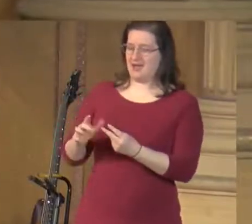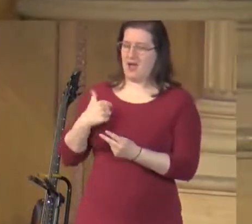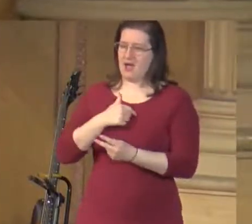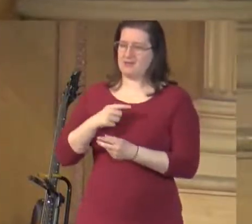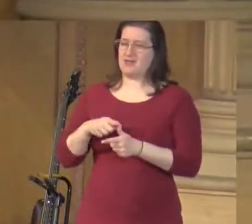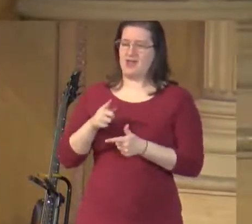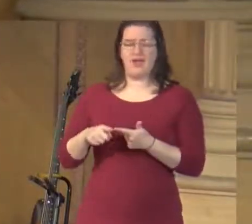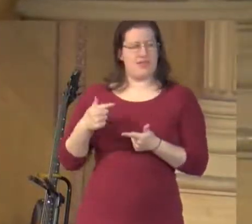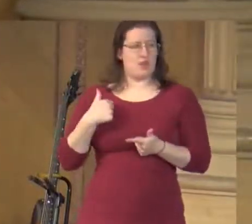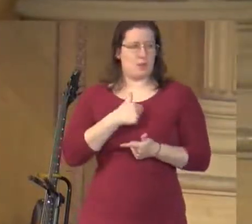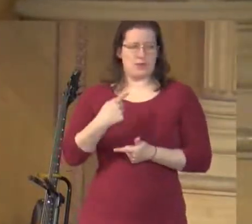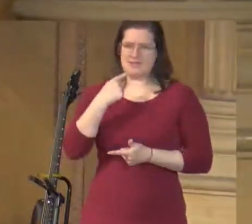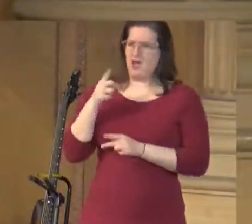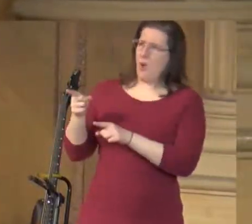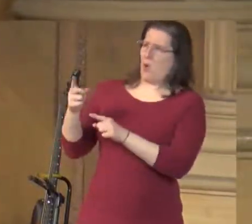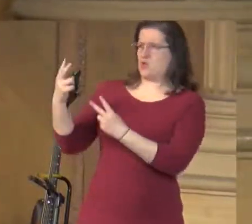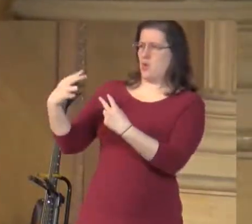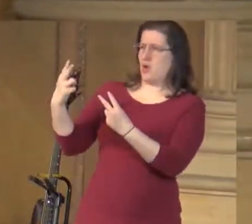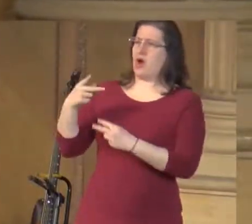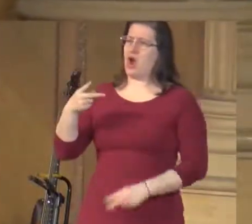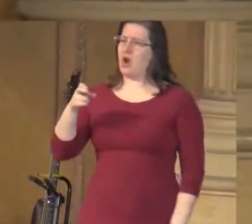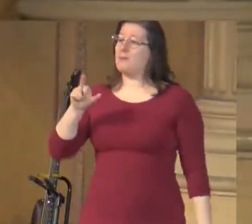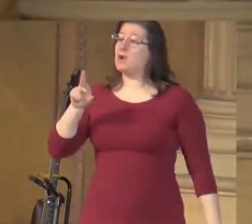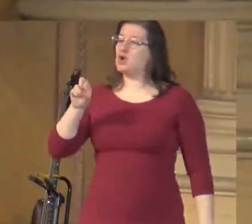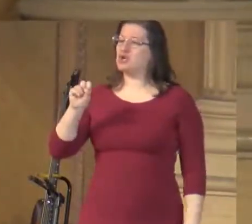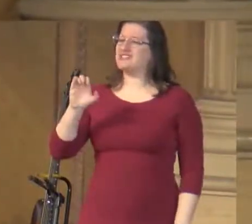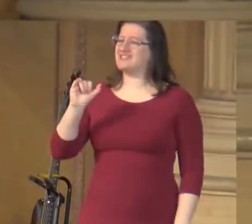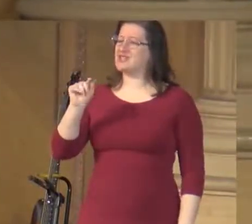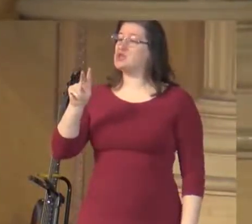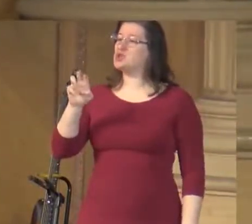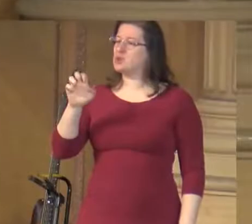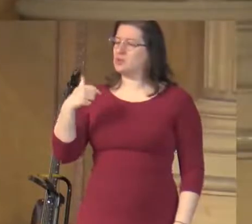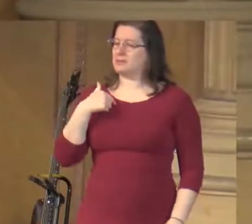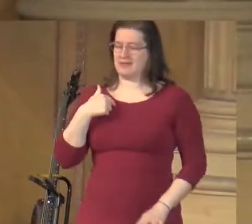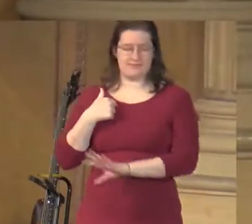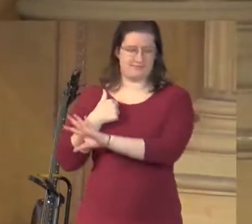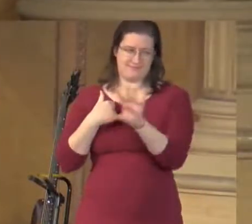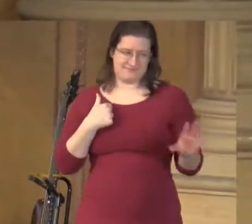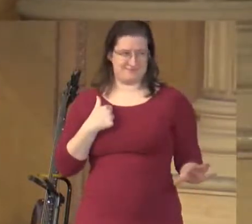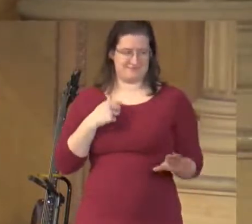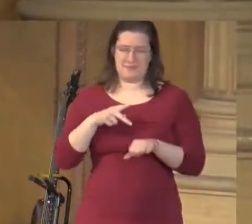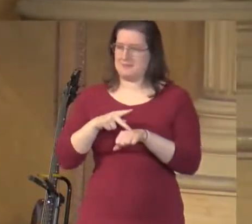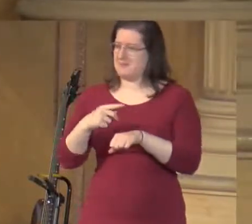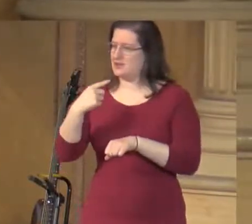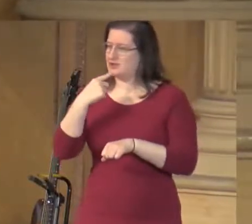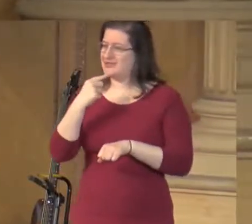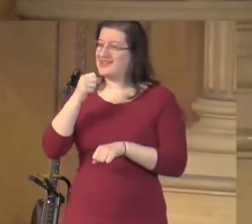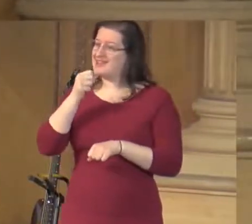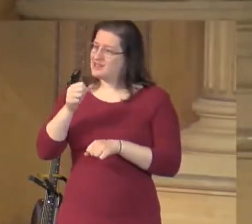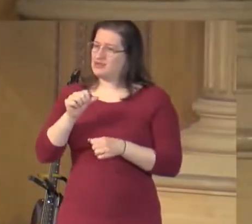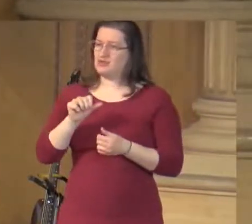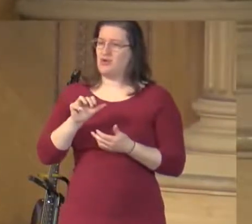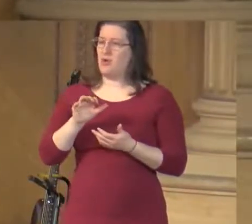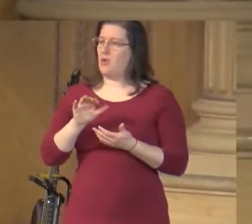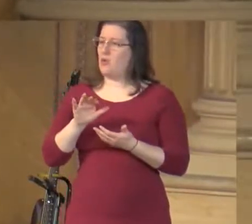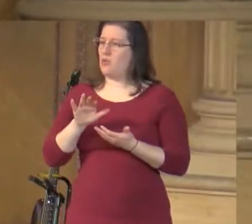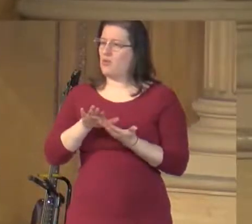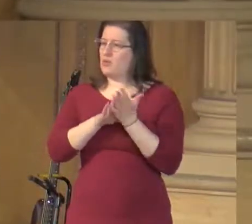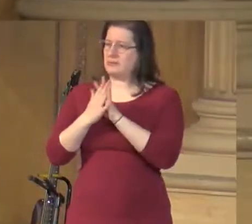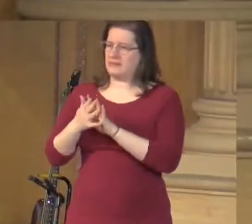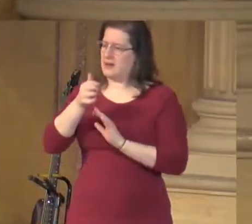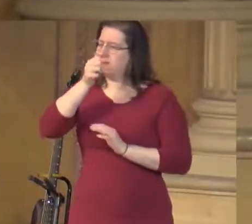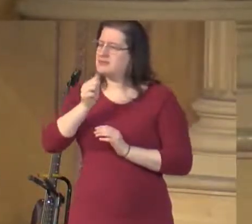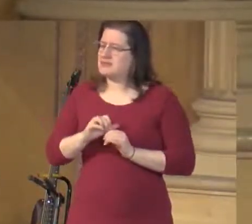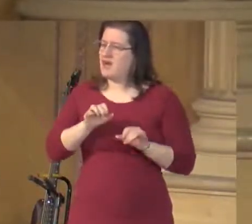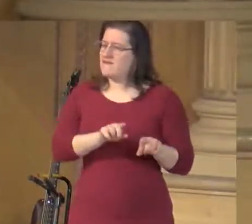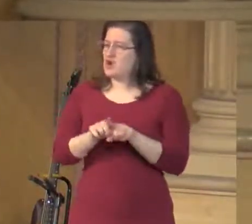Peter's careful to caution us against that. says, let none of you suffer as a murderer or a thief or an evildoer or as a meddler. Yet